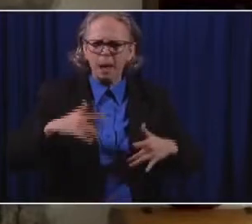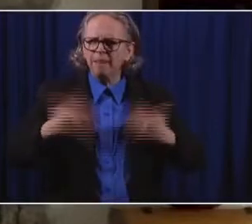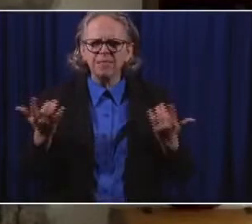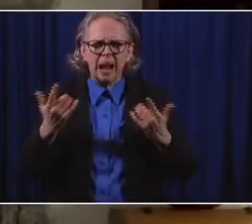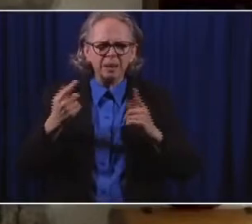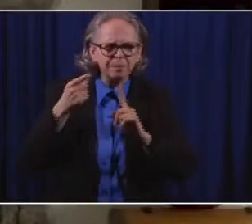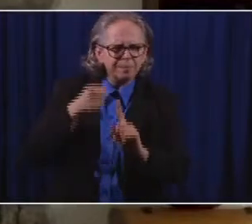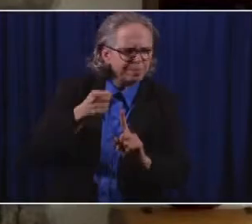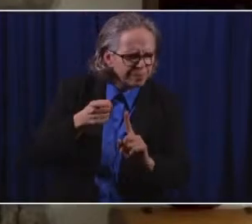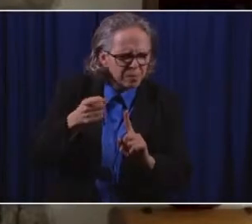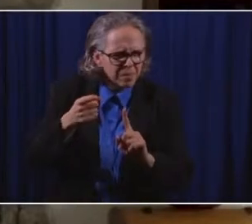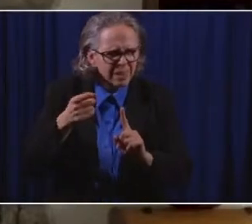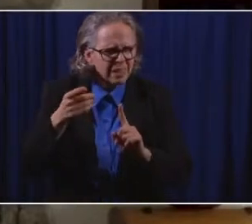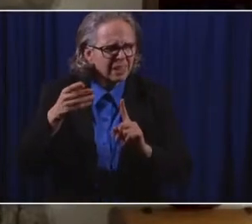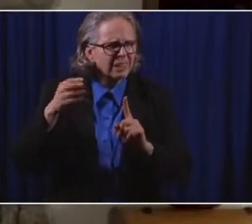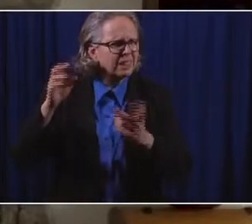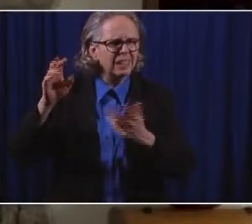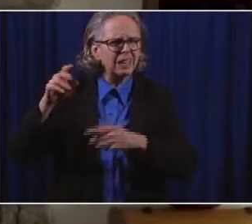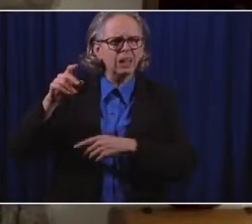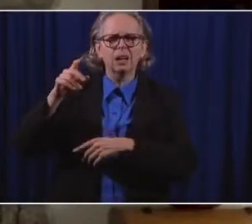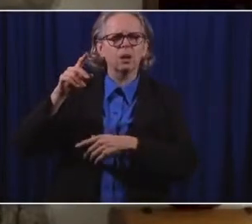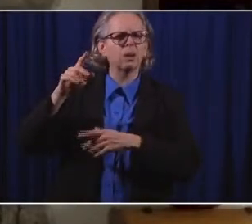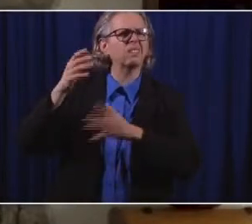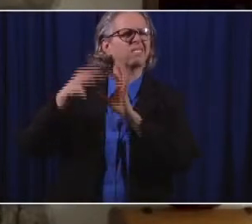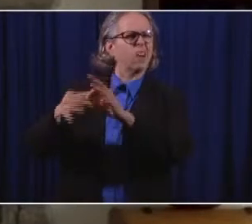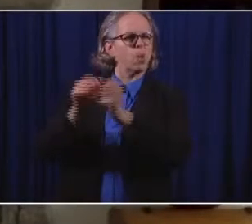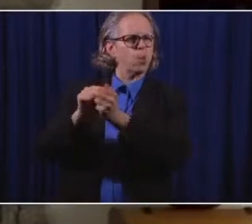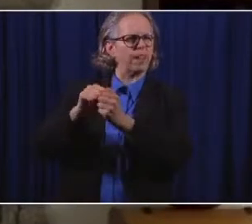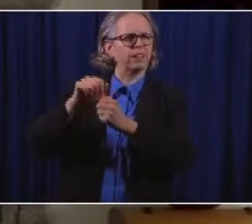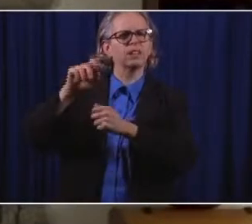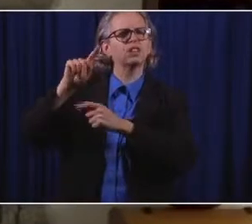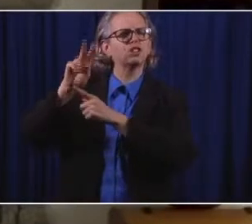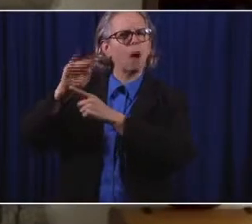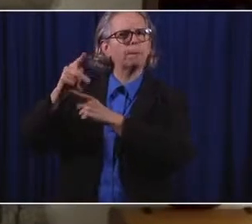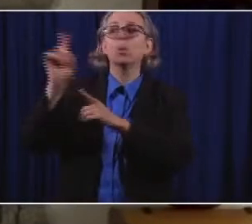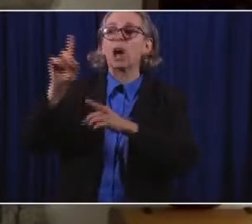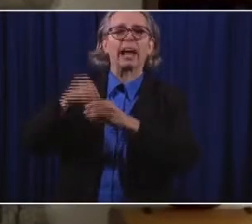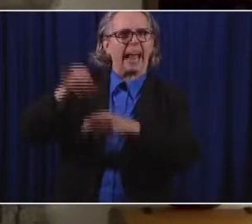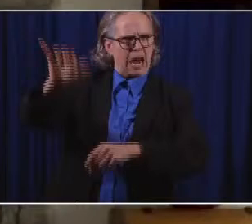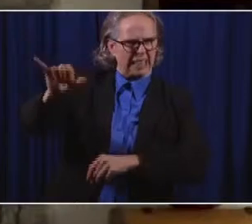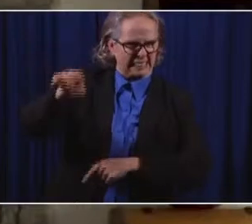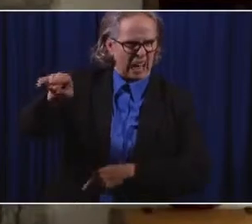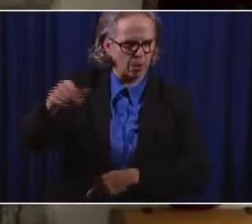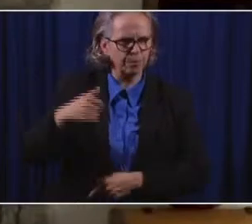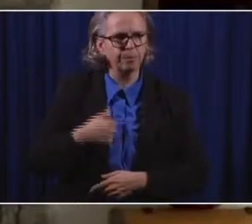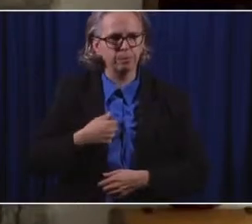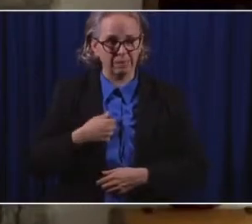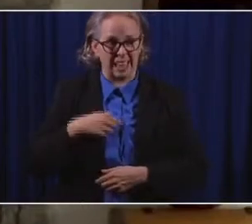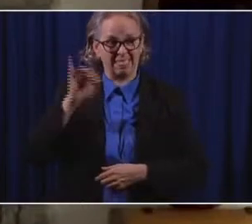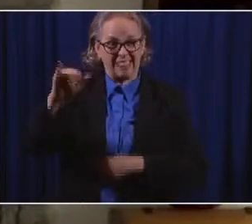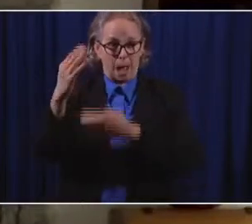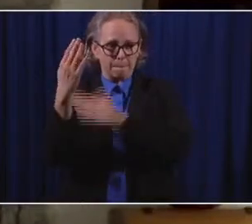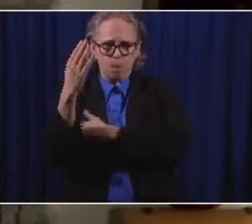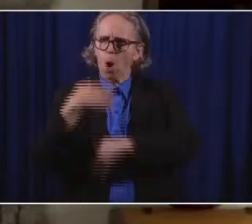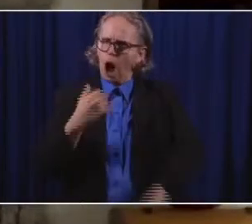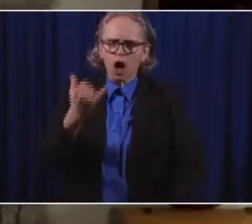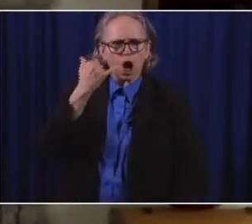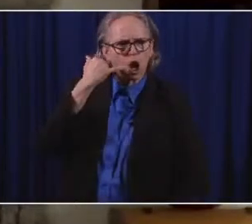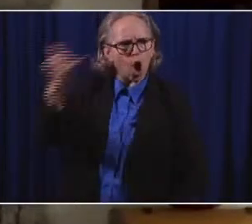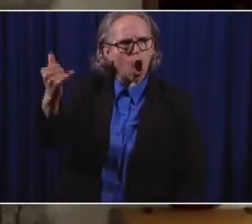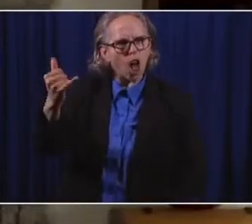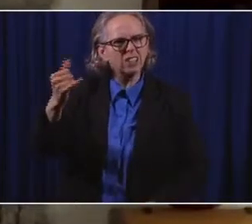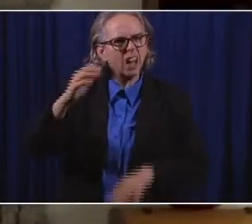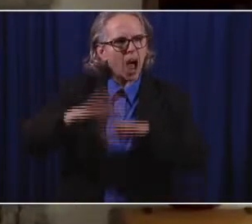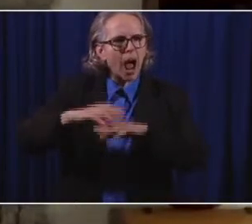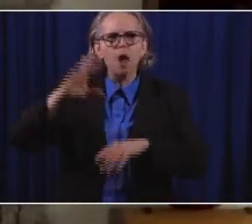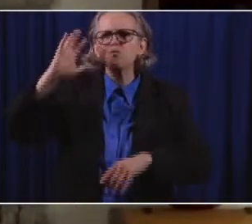a Trump event in Youngstown. I picked up the phone the morning that it was going to occur and called into the radio station and talked on the Dan